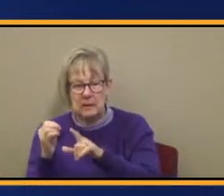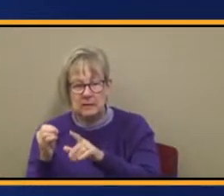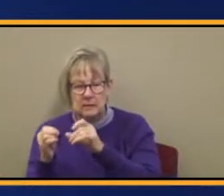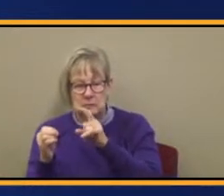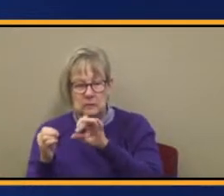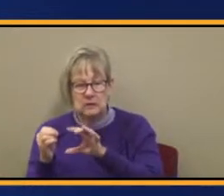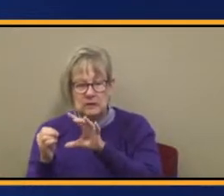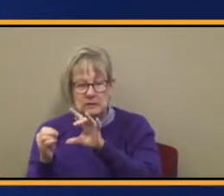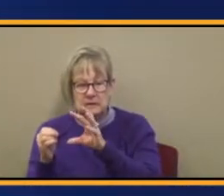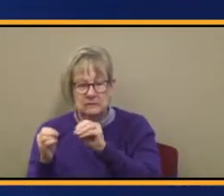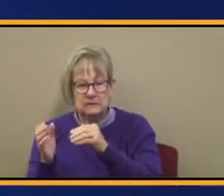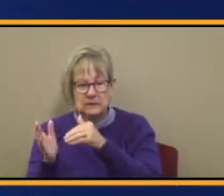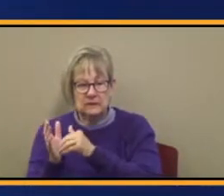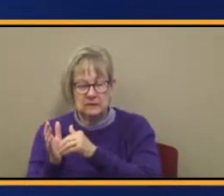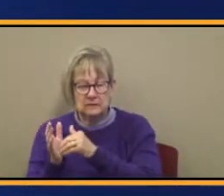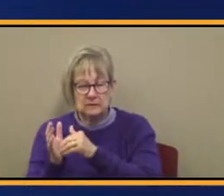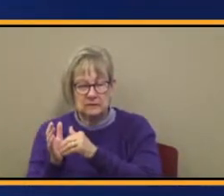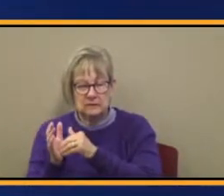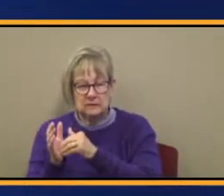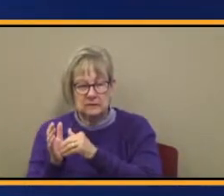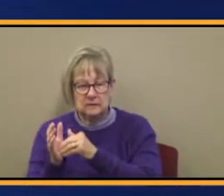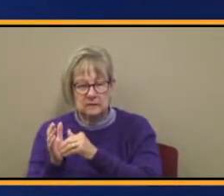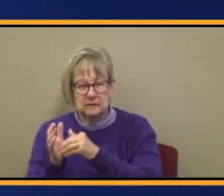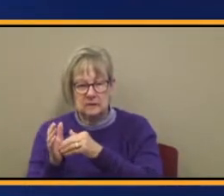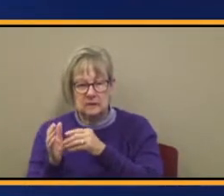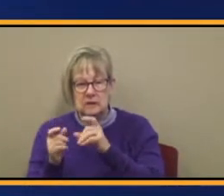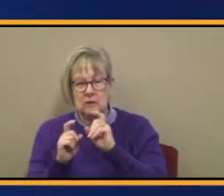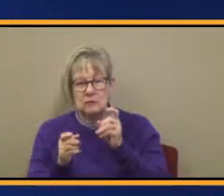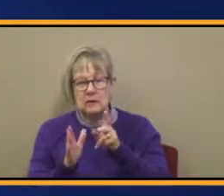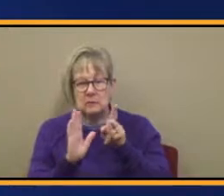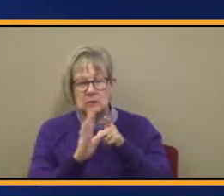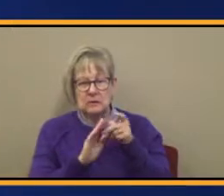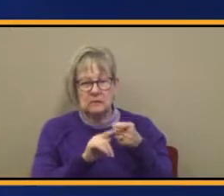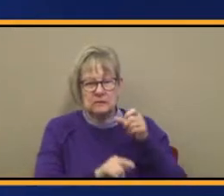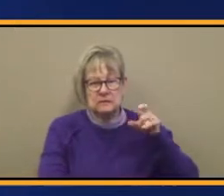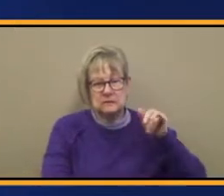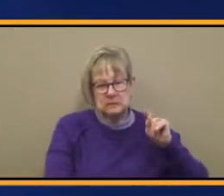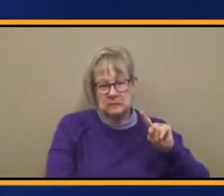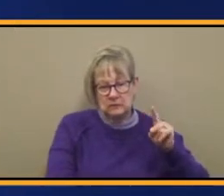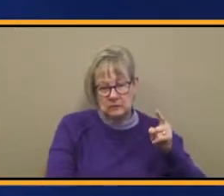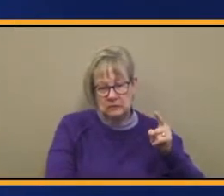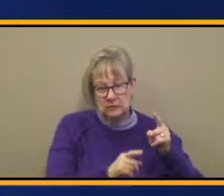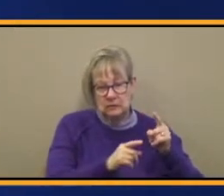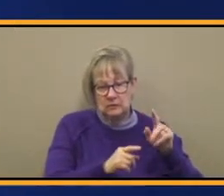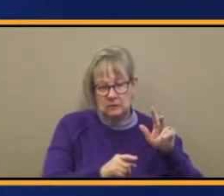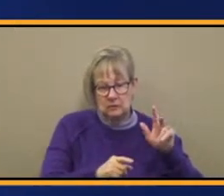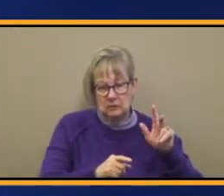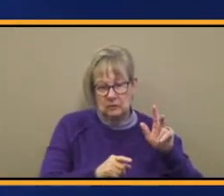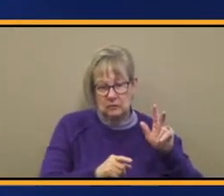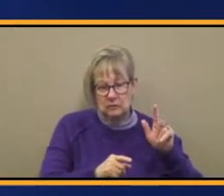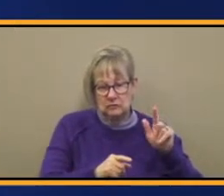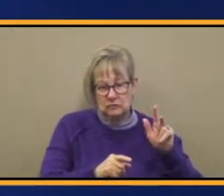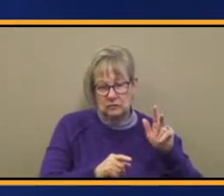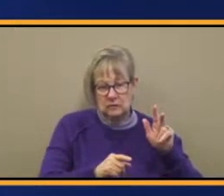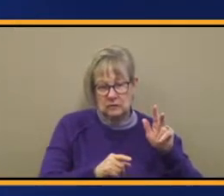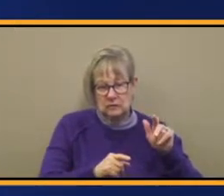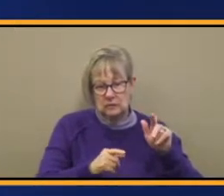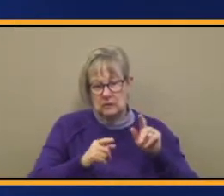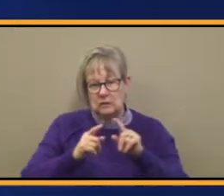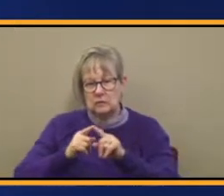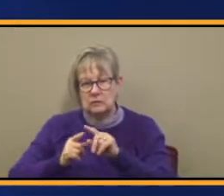$550,000, no cash match required. Grant period will be from September 1st, 2024 through August